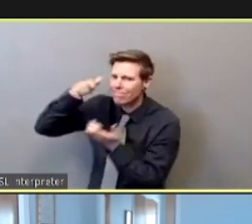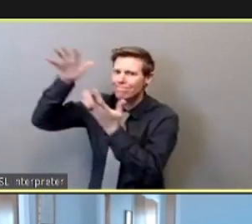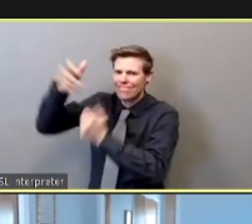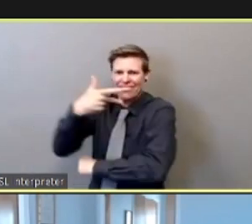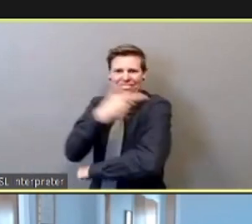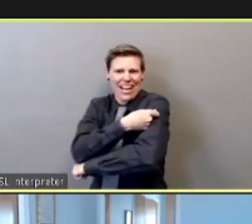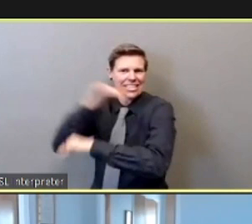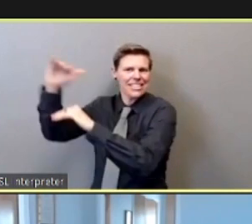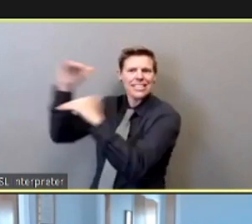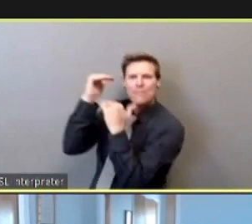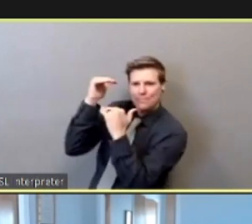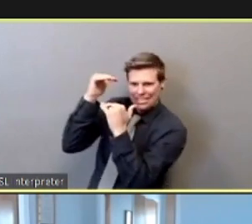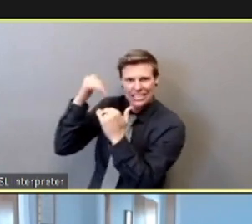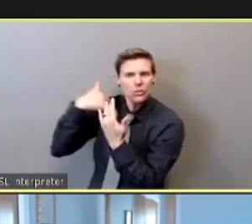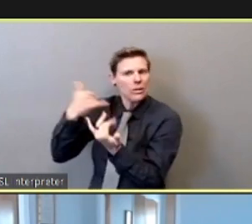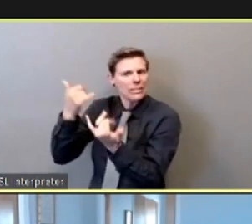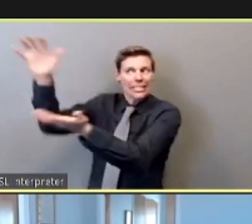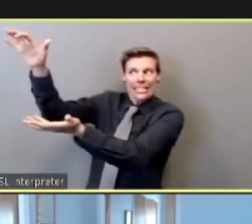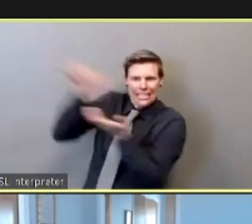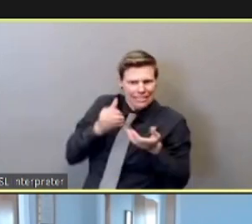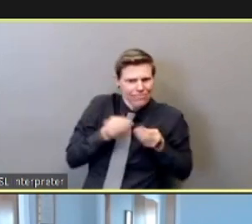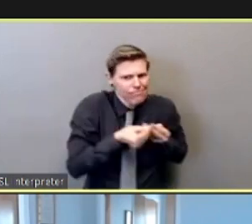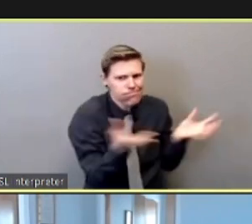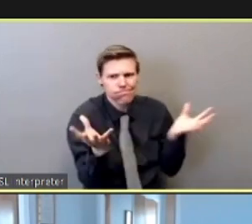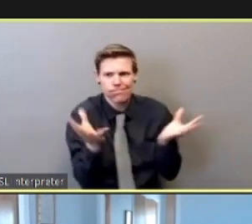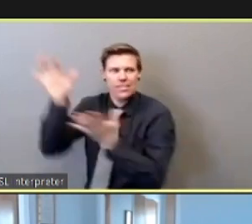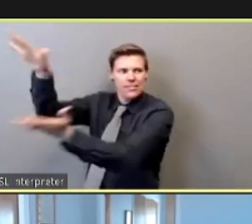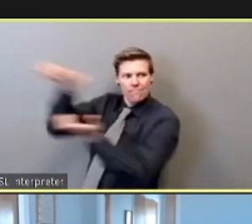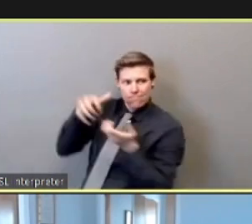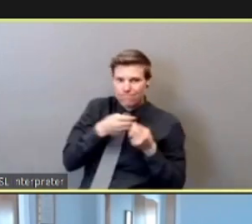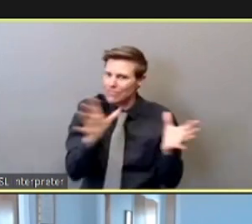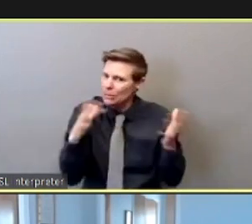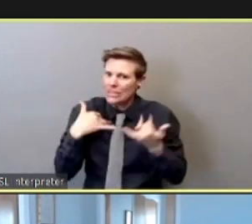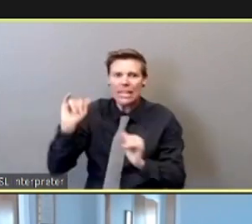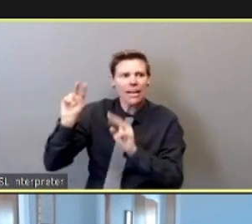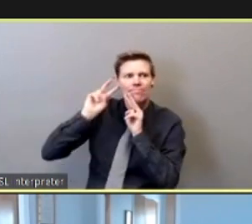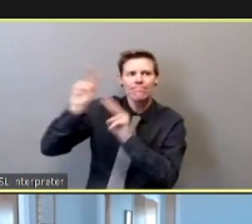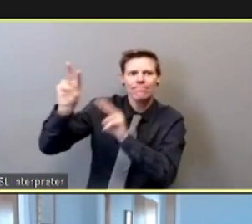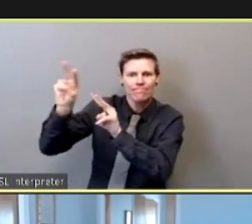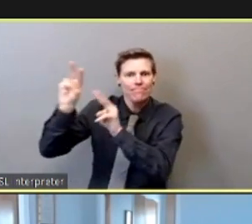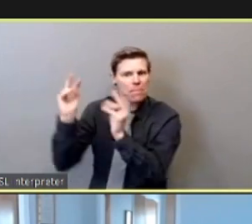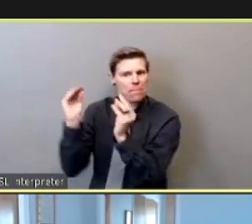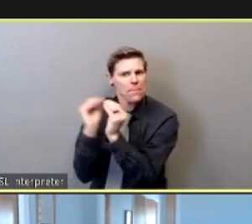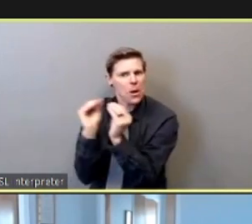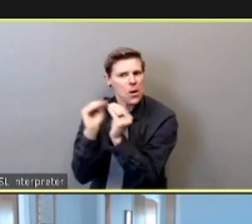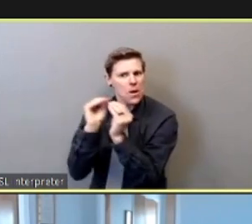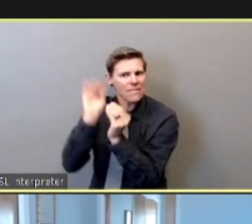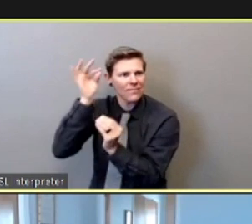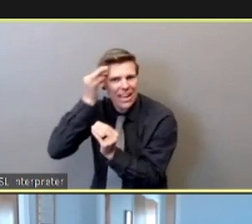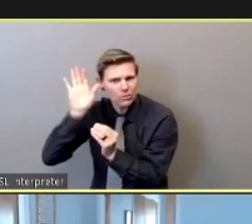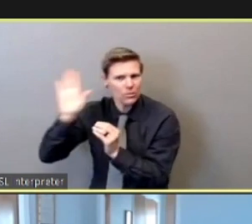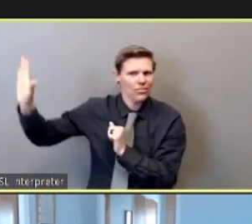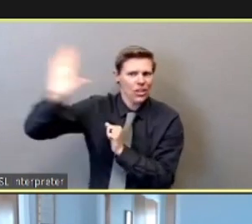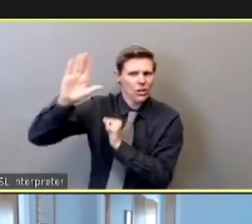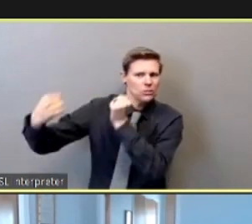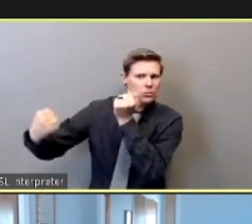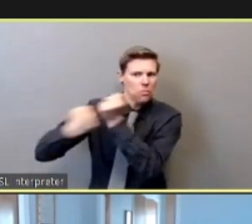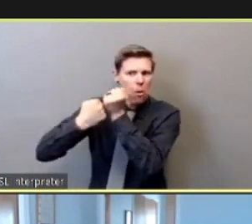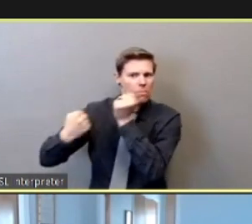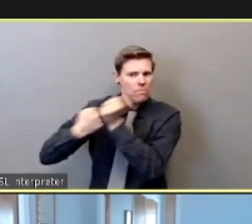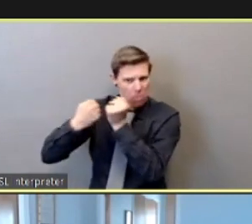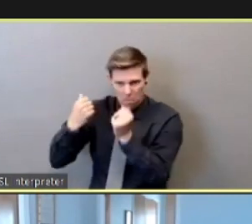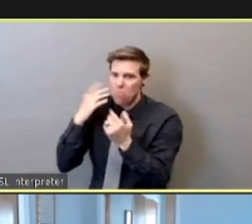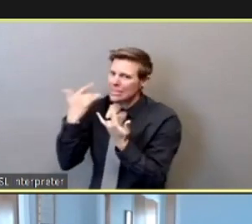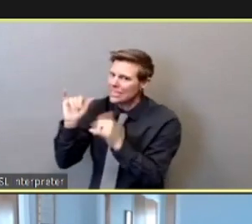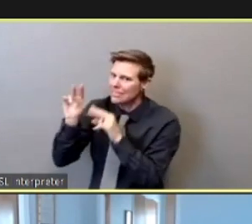need. And to that end, we look forward to the support the federal government will provide states with regard to vaccine